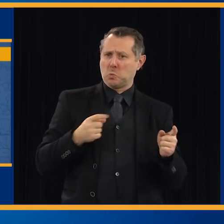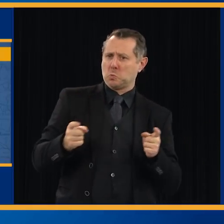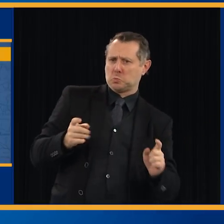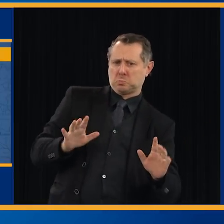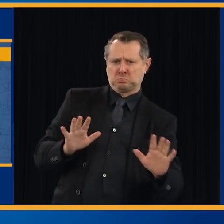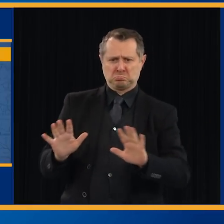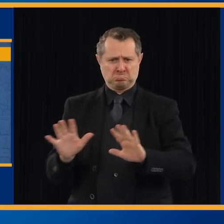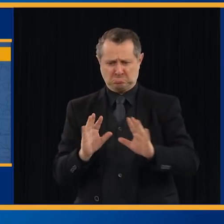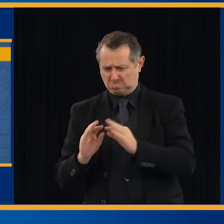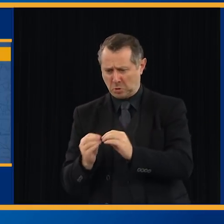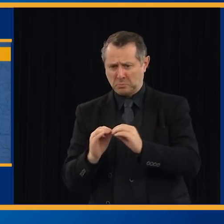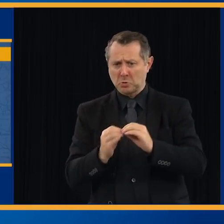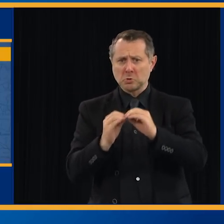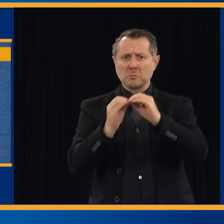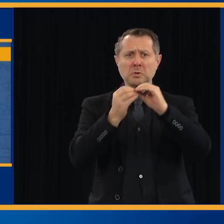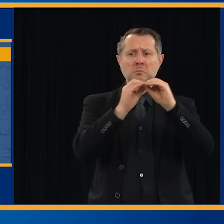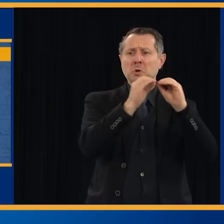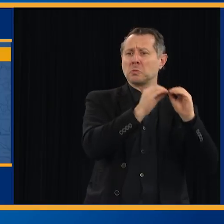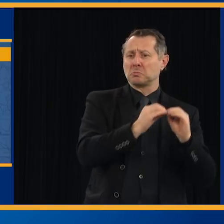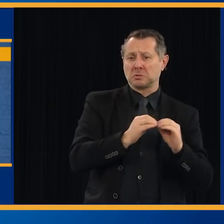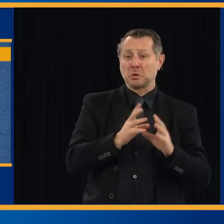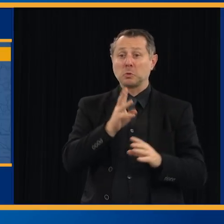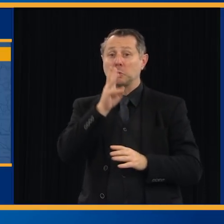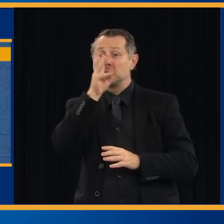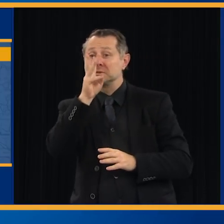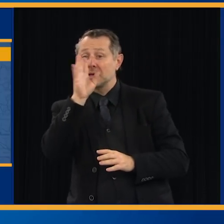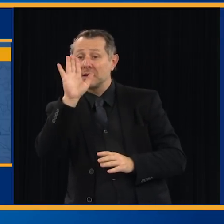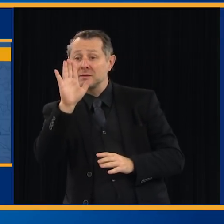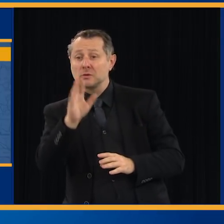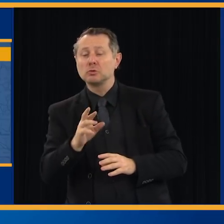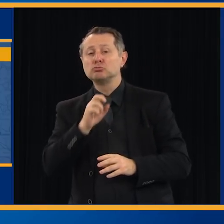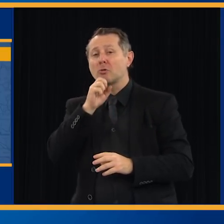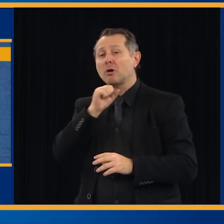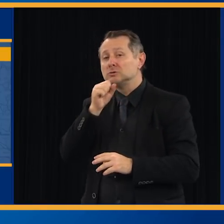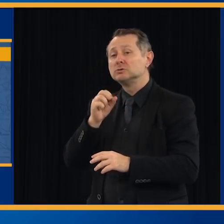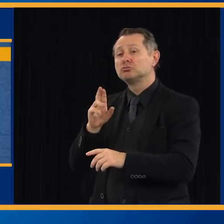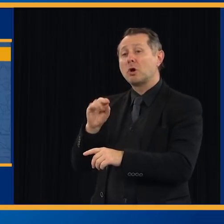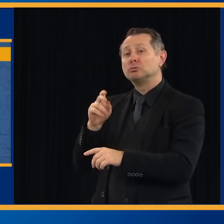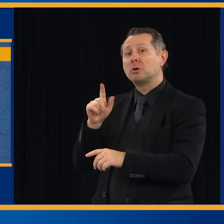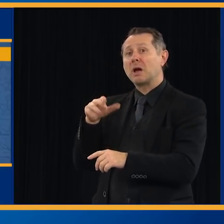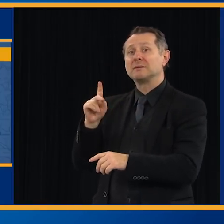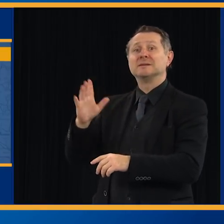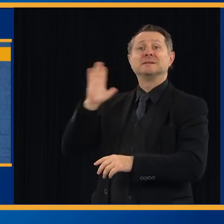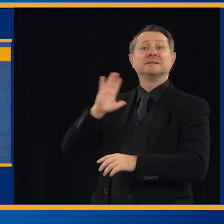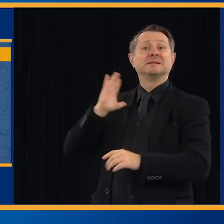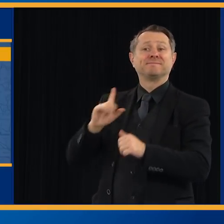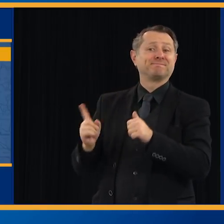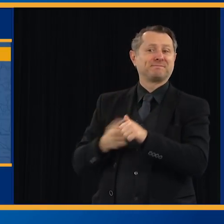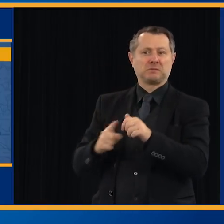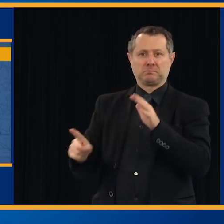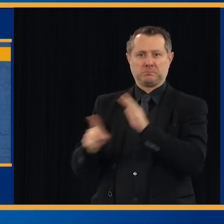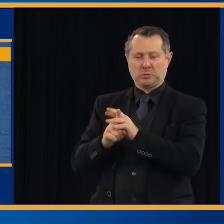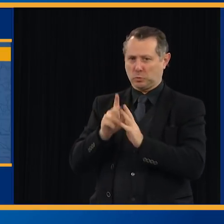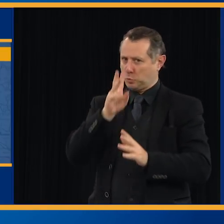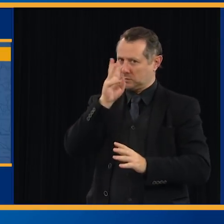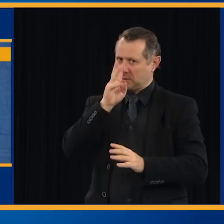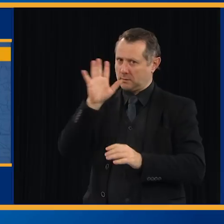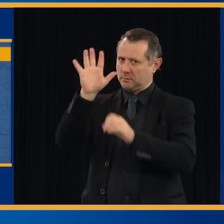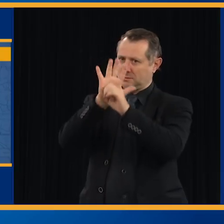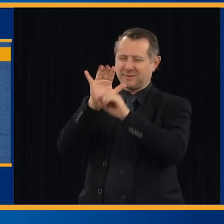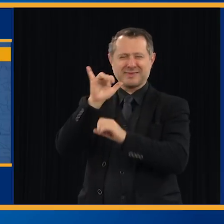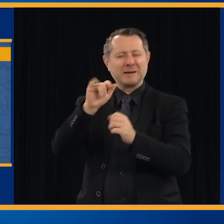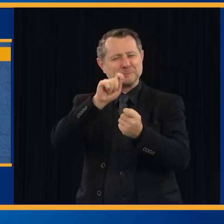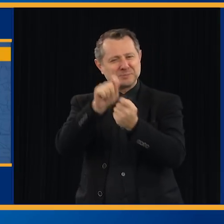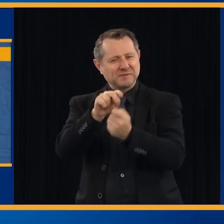same. Westchester and Rockland, where we had real problems, remember the first problem was in Westchester County, New Rochelle,